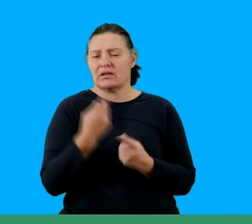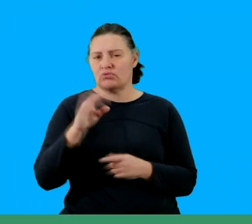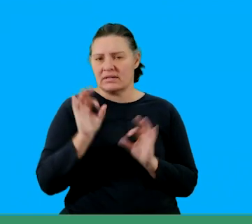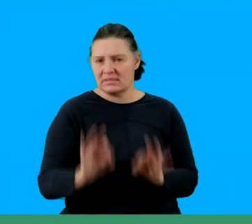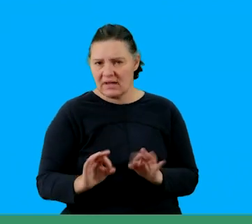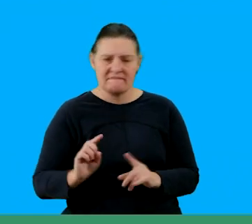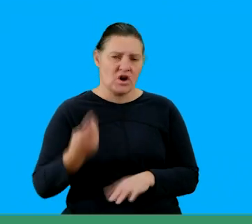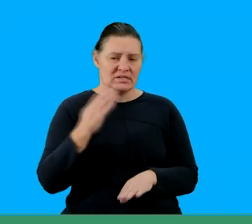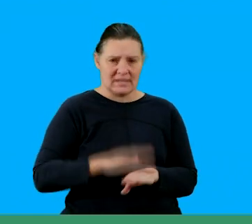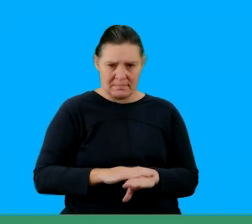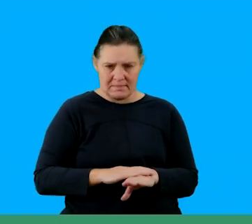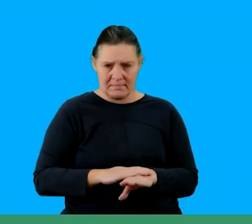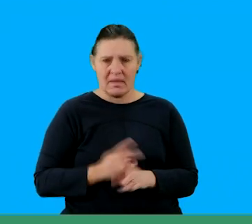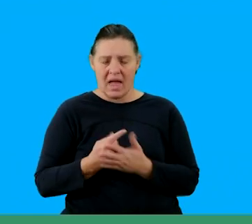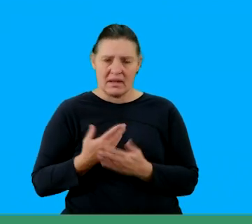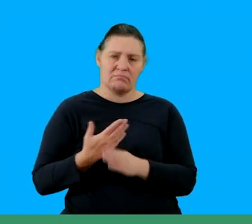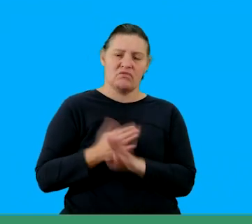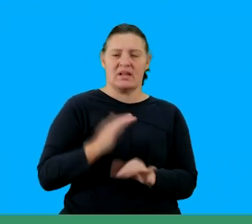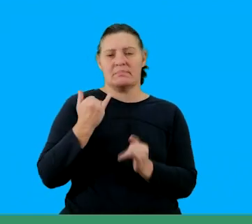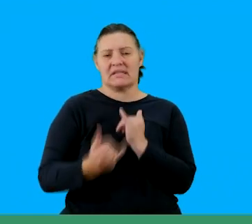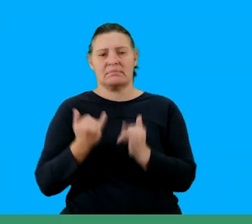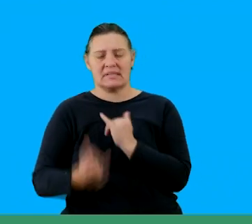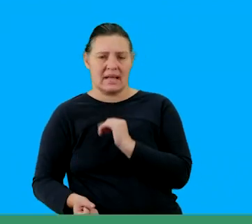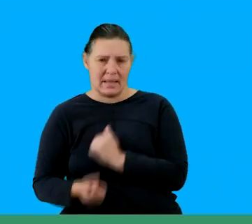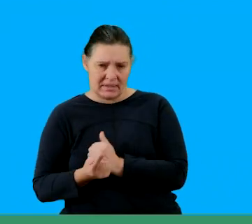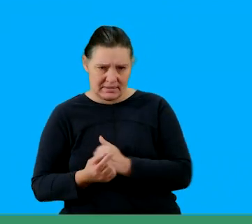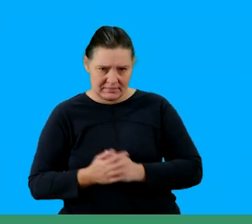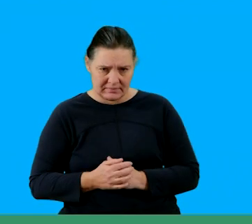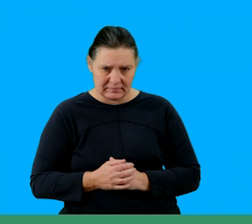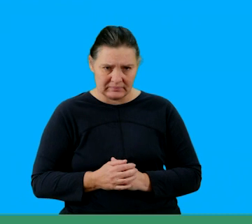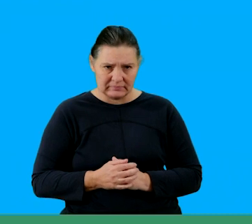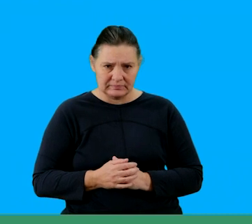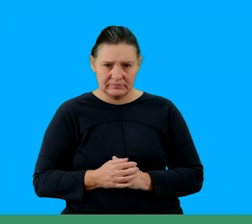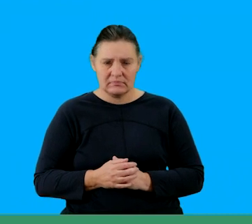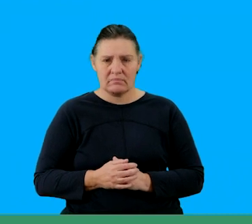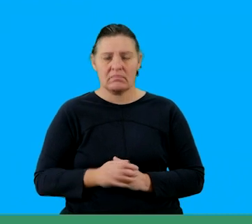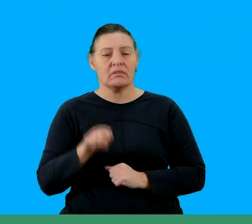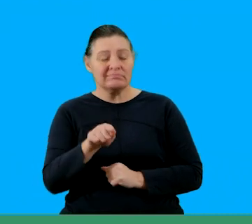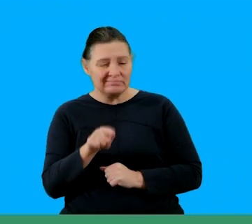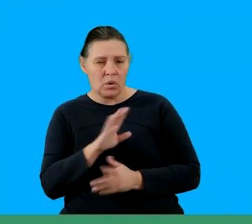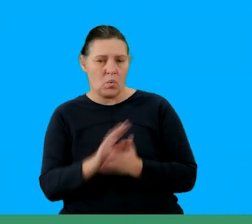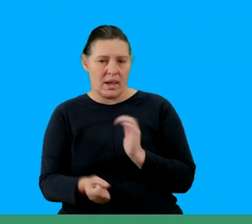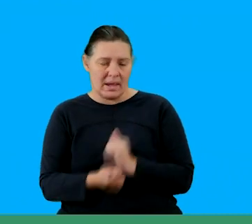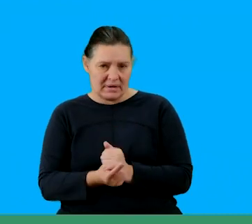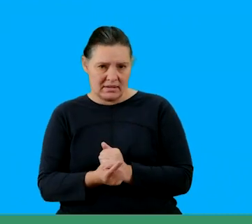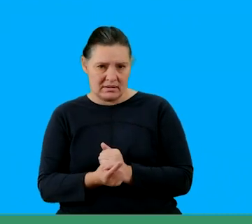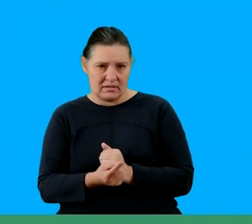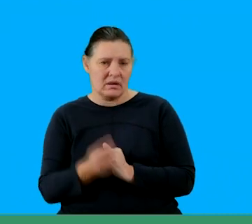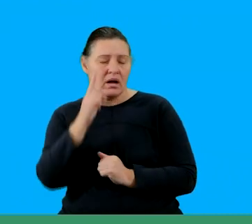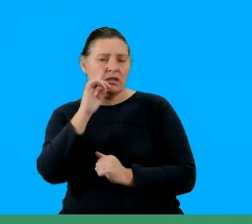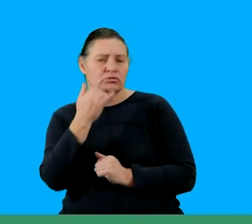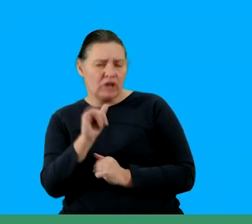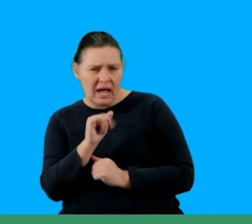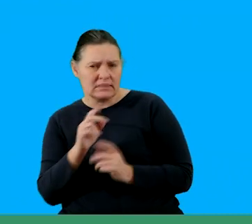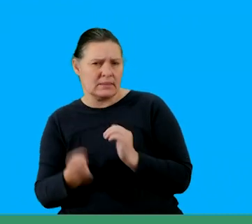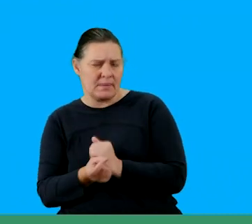right the first time and prevent mistakes from happening. Now, this is what would be happening. The checks would